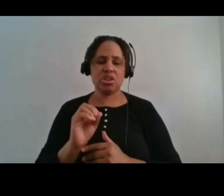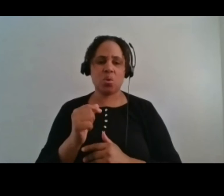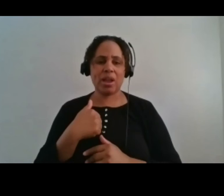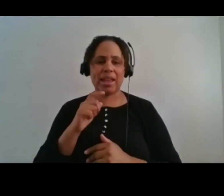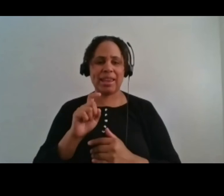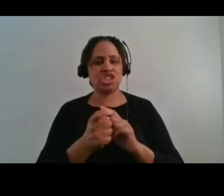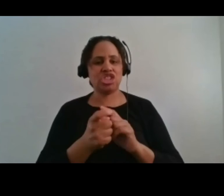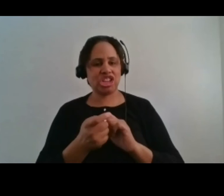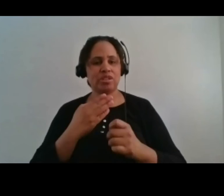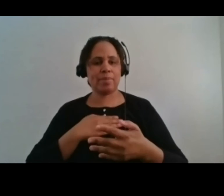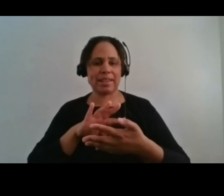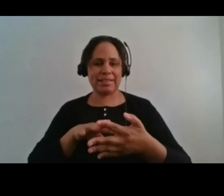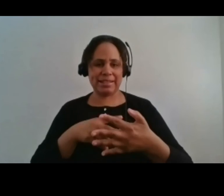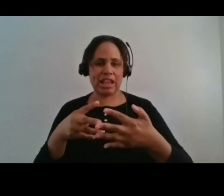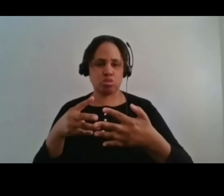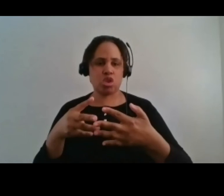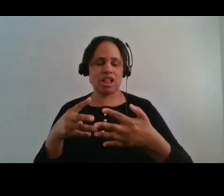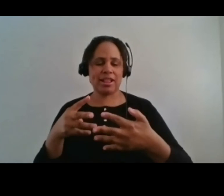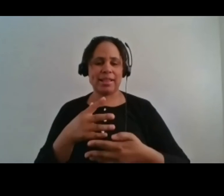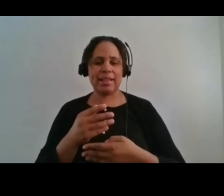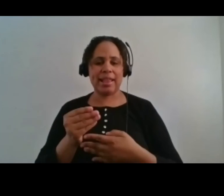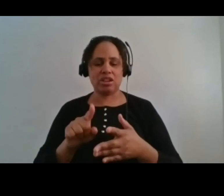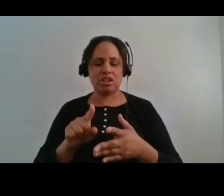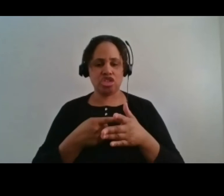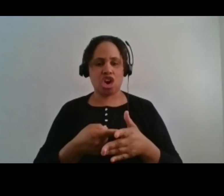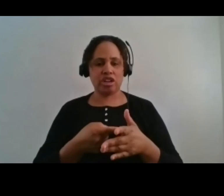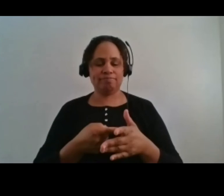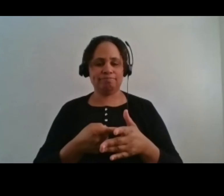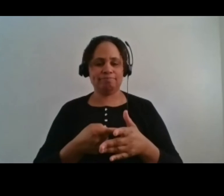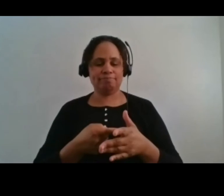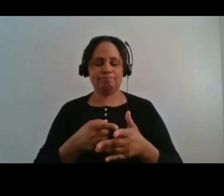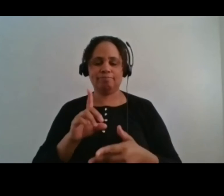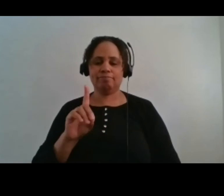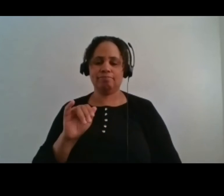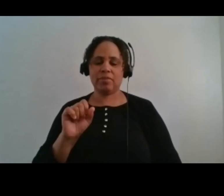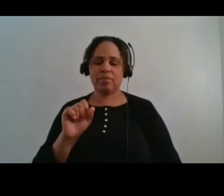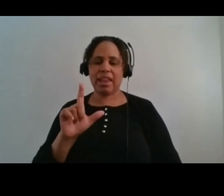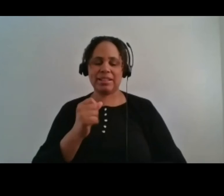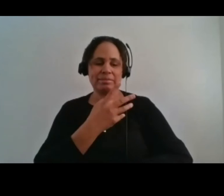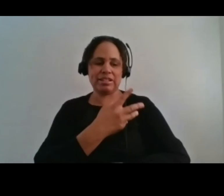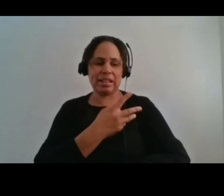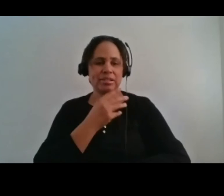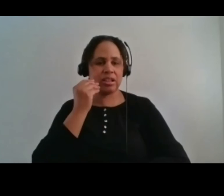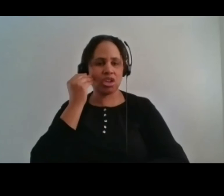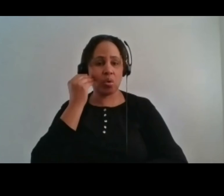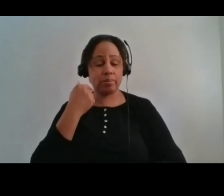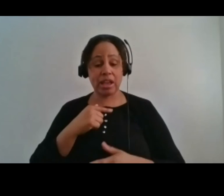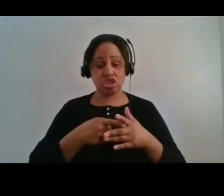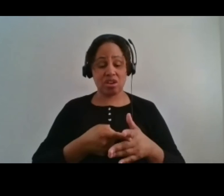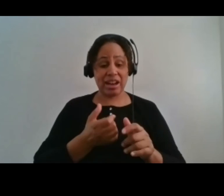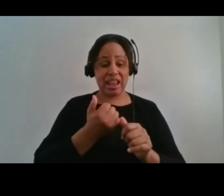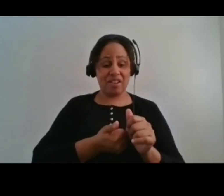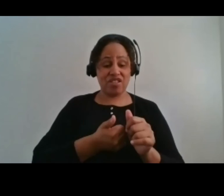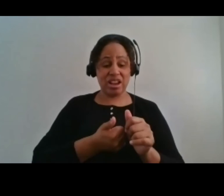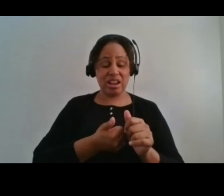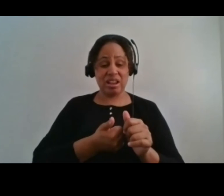my schedule and start doing dialysis at home. I decided to do it every other day instead of doing it 3 times